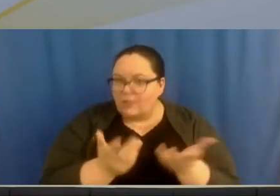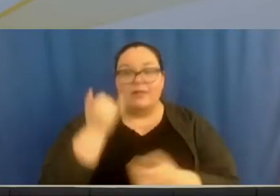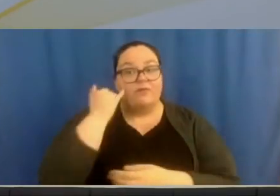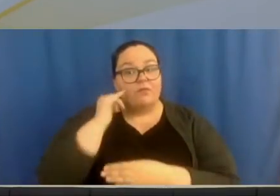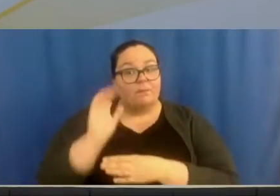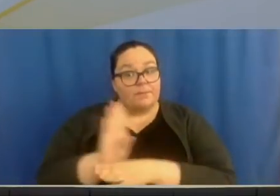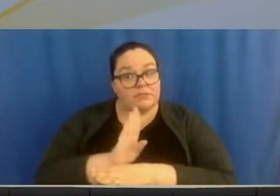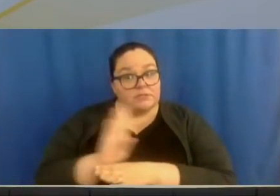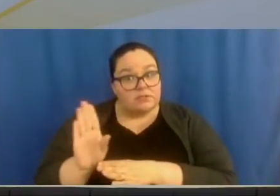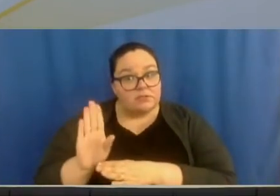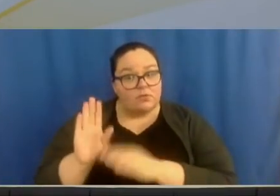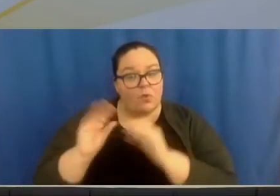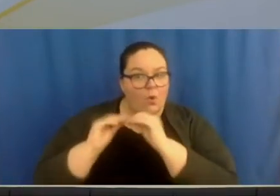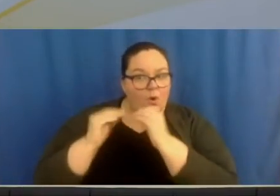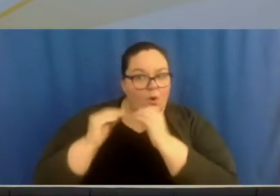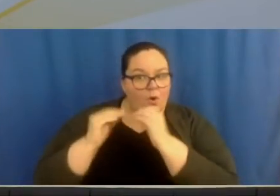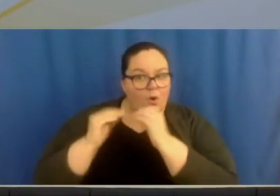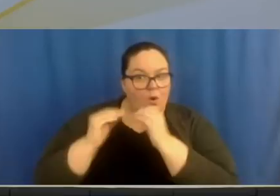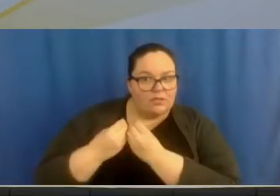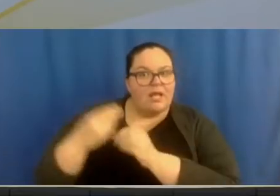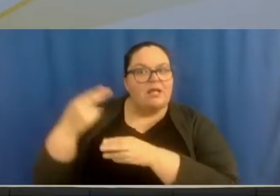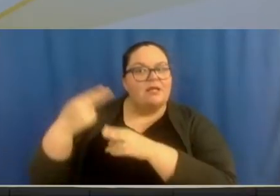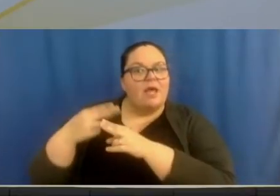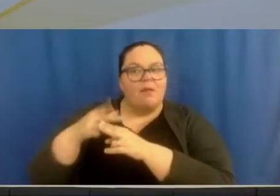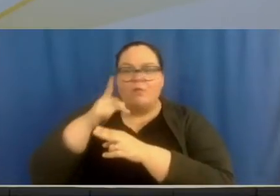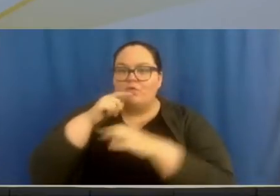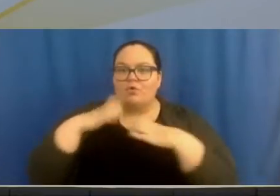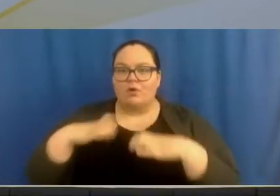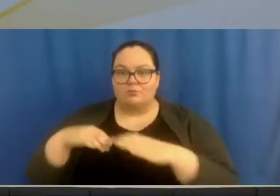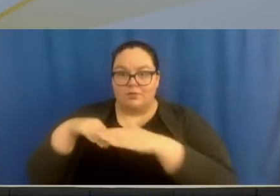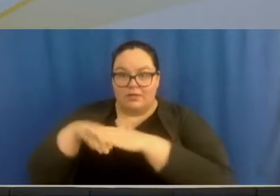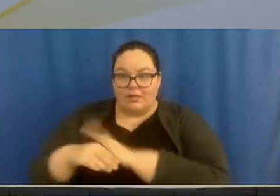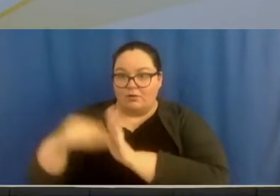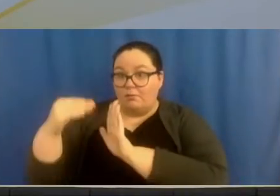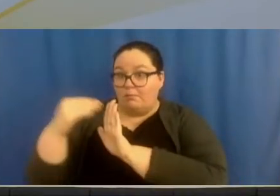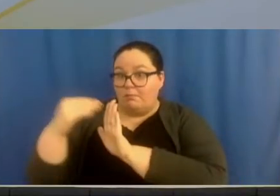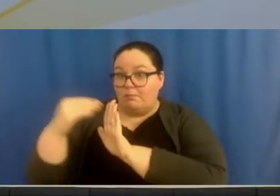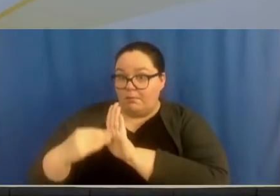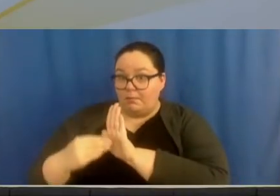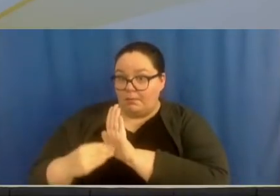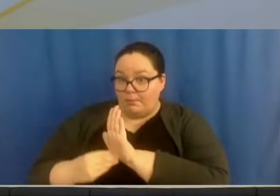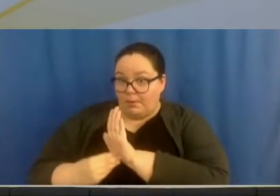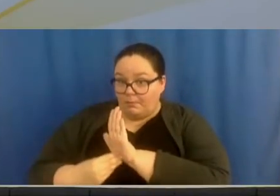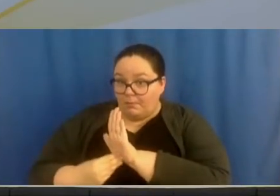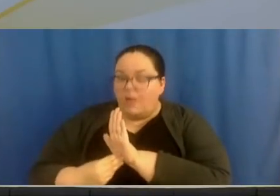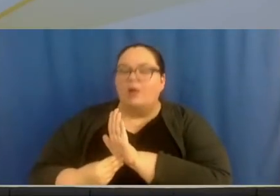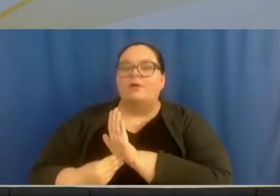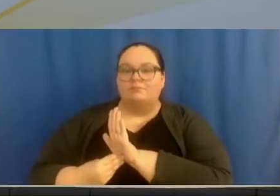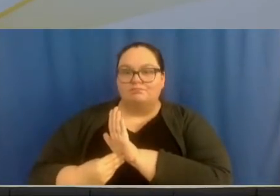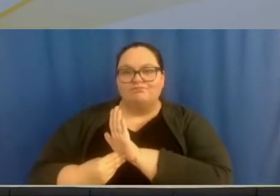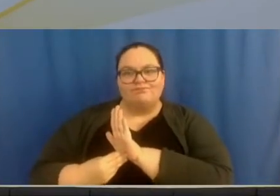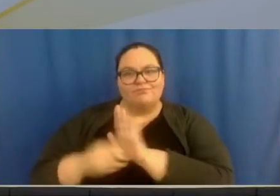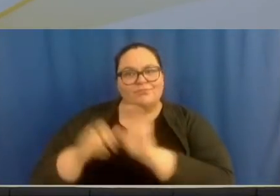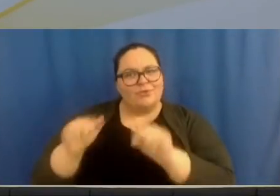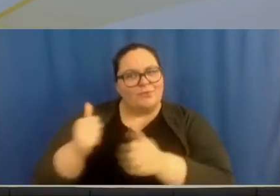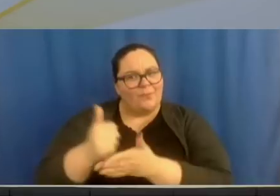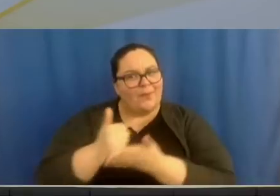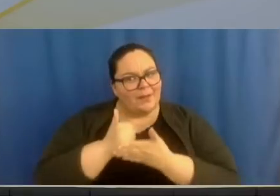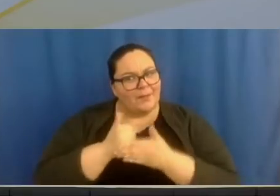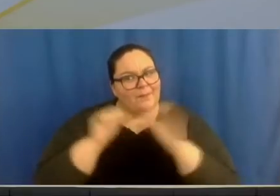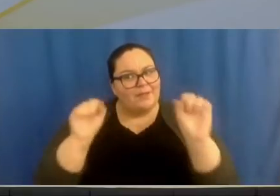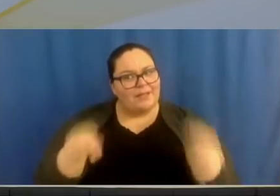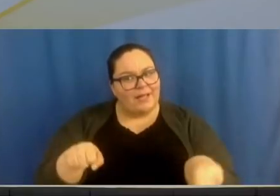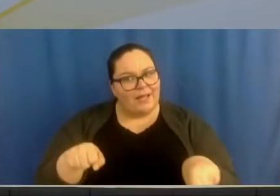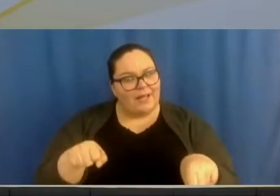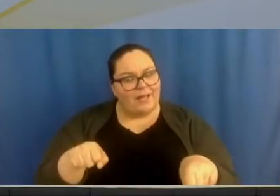and are required to keep records of names and contact information for patrons, attendees, or staff, you can help us to help